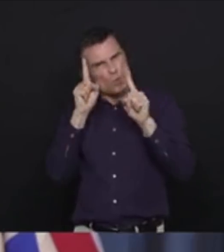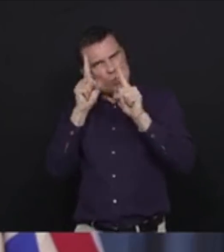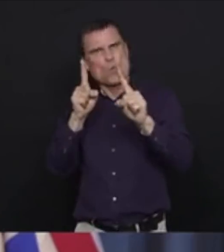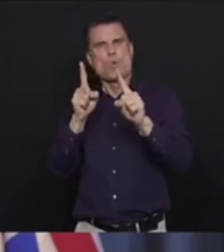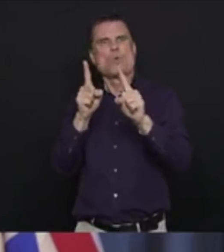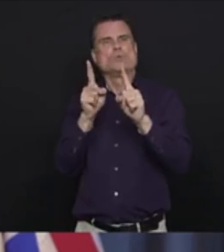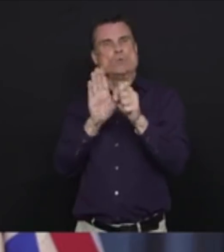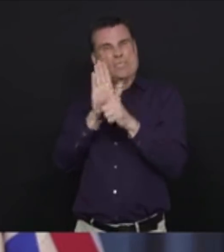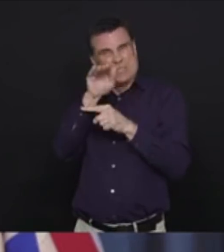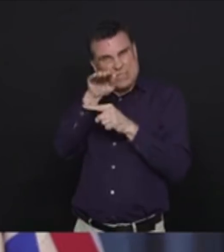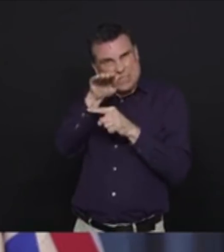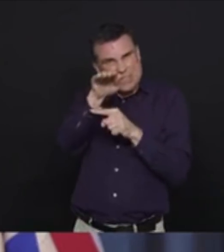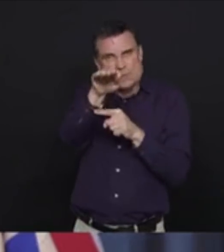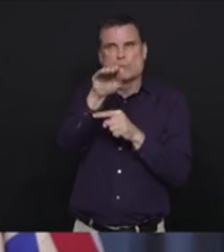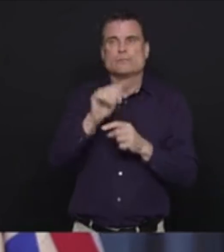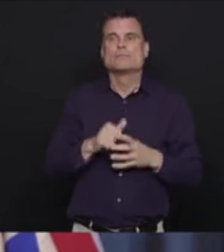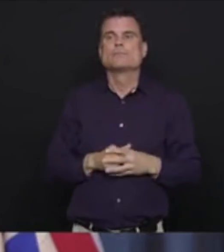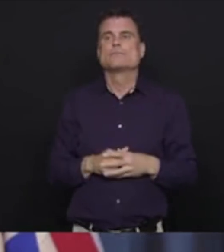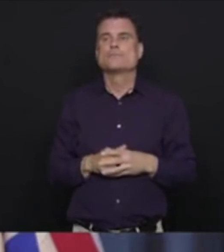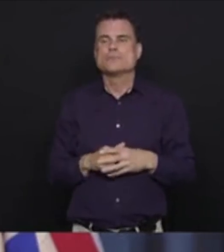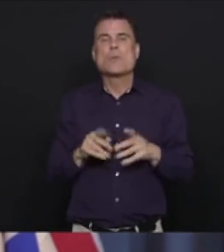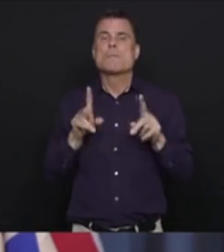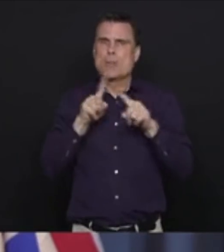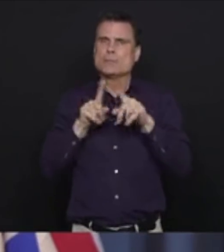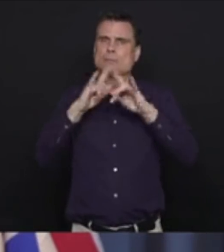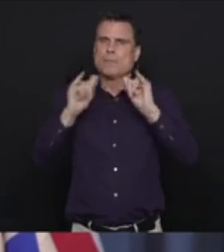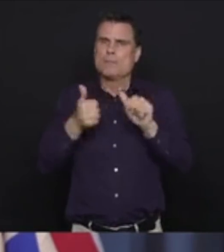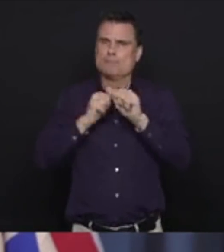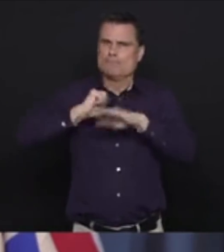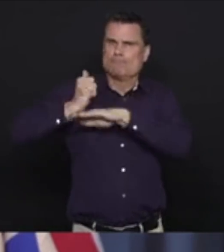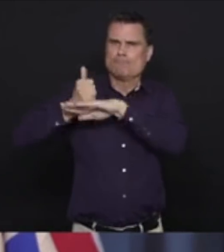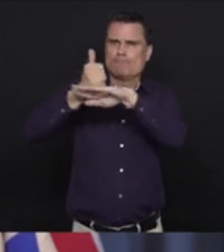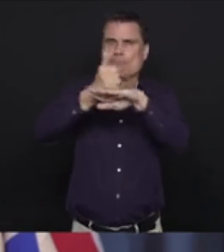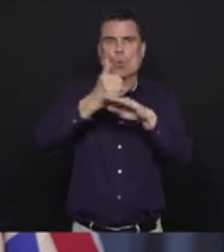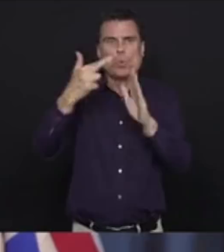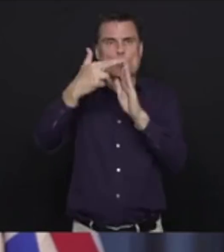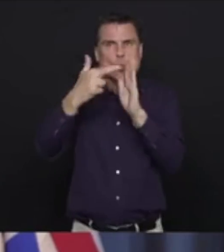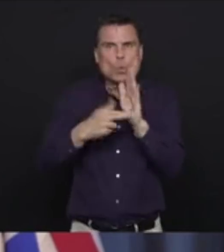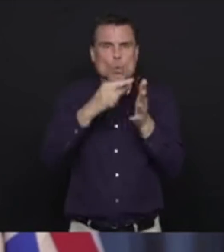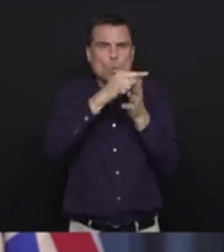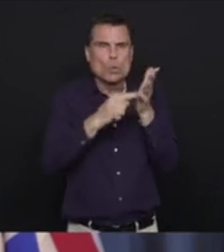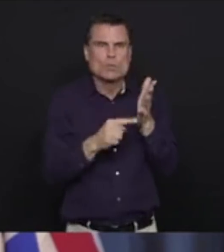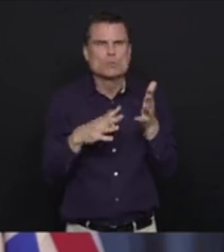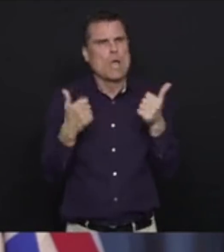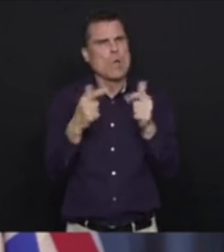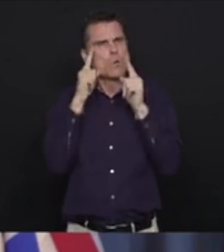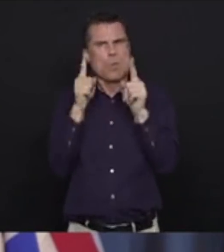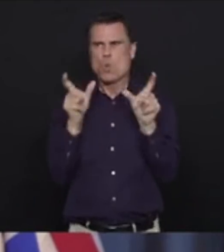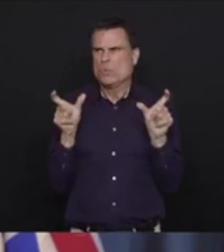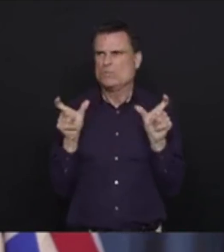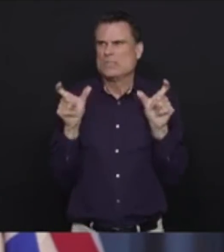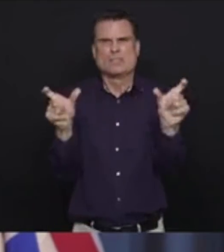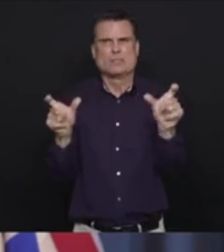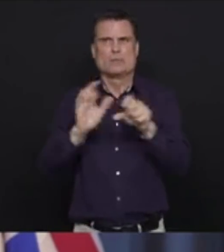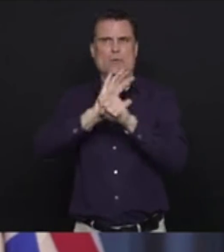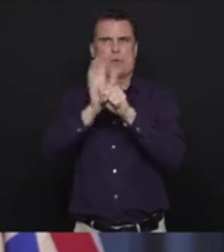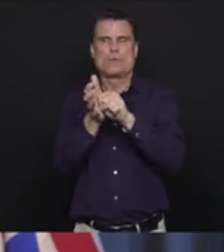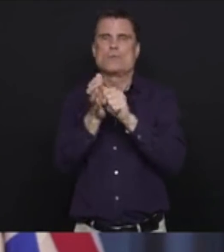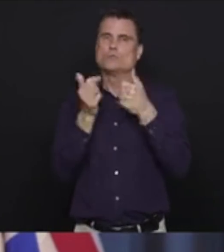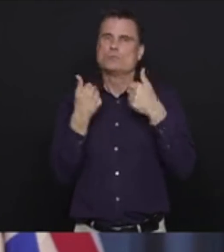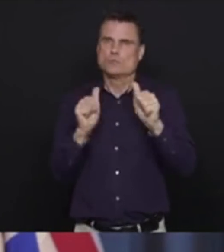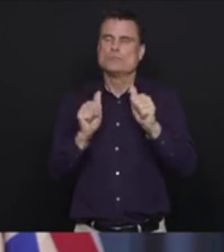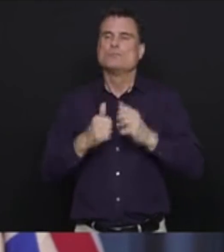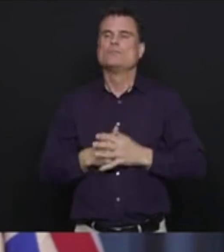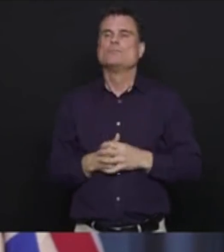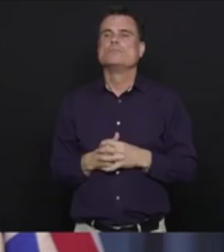in terms of the peak, as I said yesterday, we don't know the peak until we're looking back at it. So